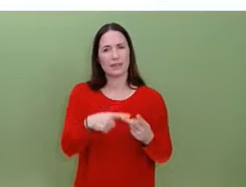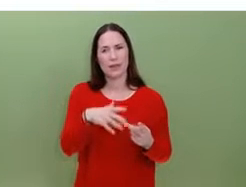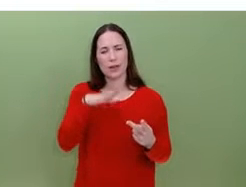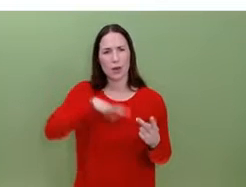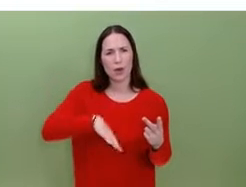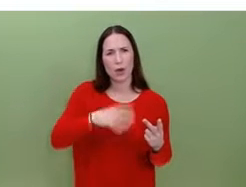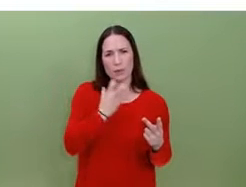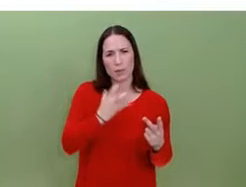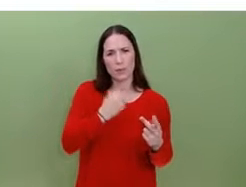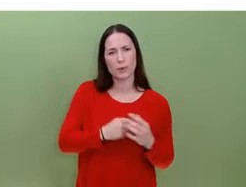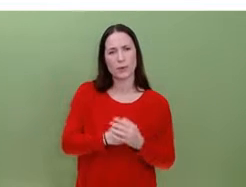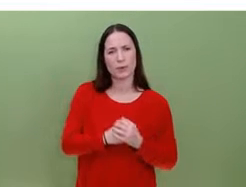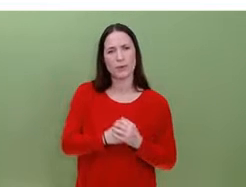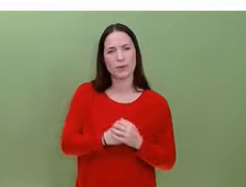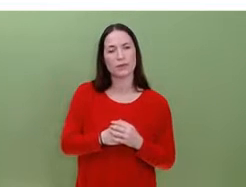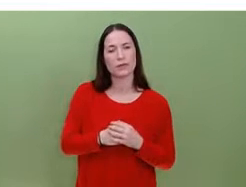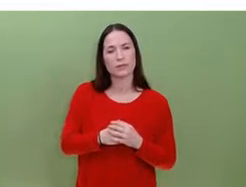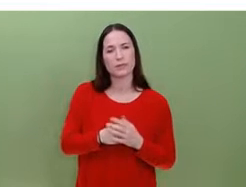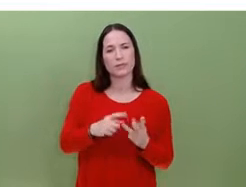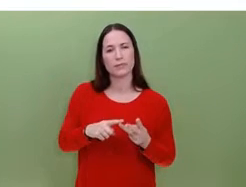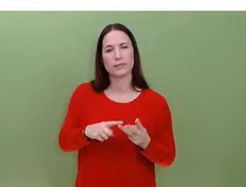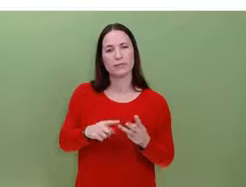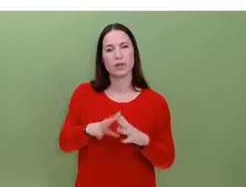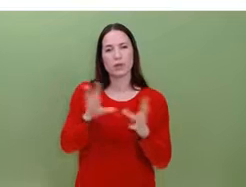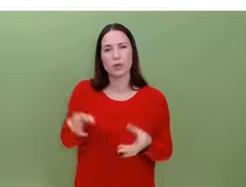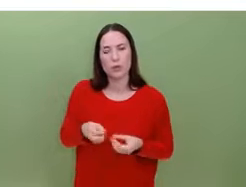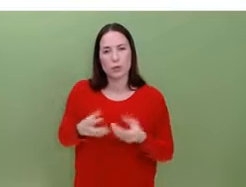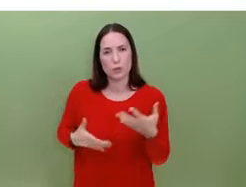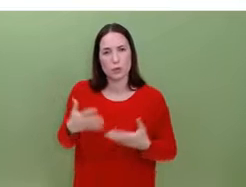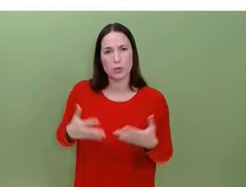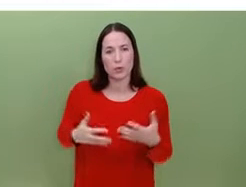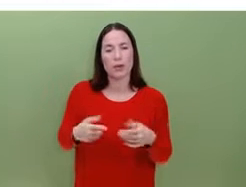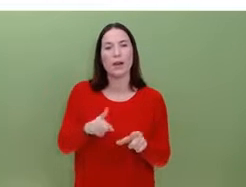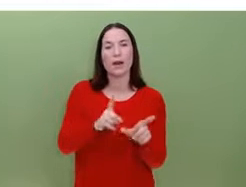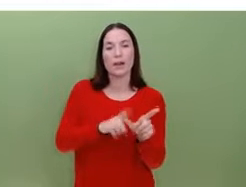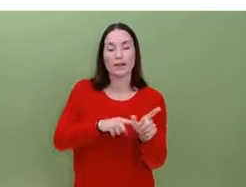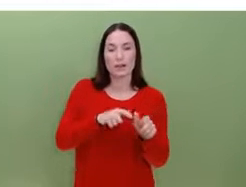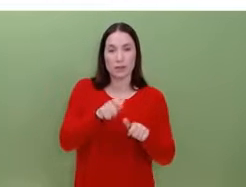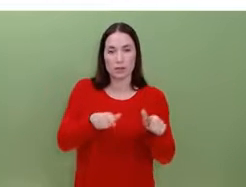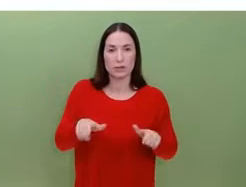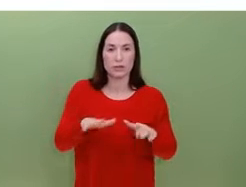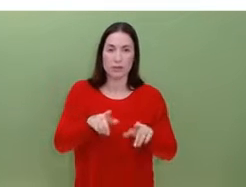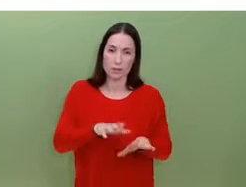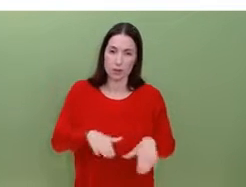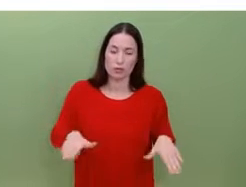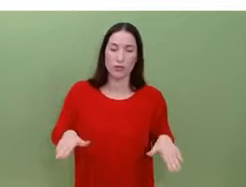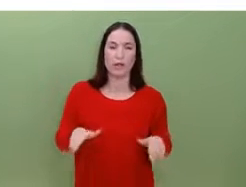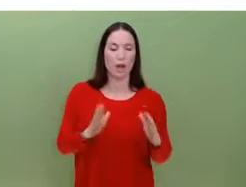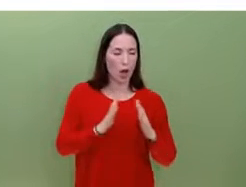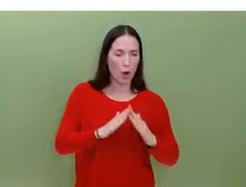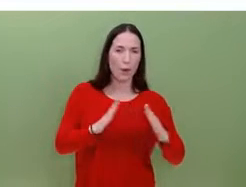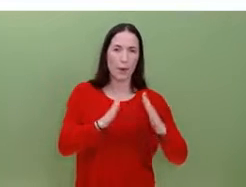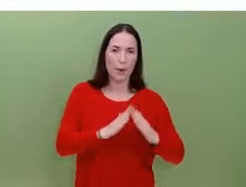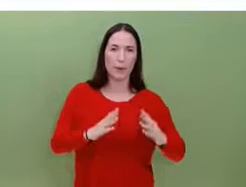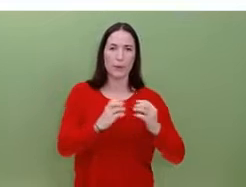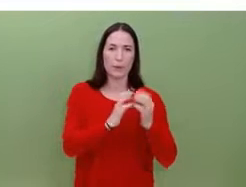scores. With the increased time children and young people have spent out of school and at home with parents, it's unsurprising